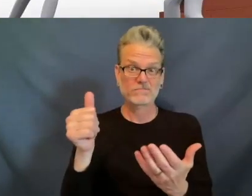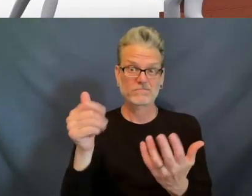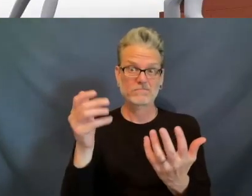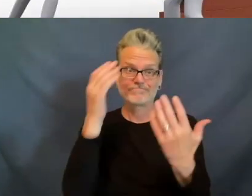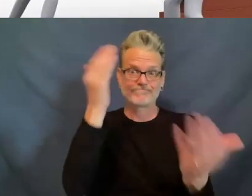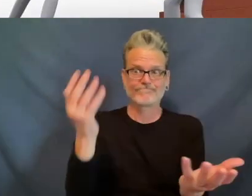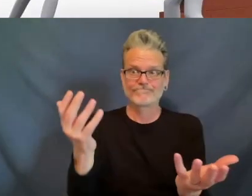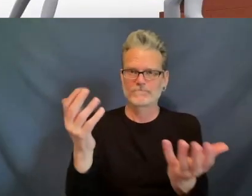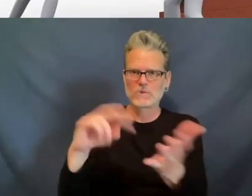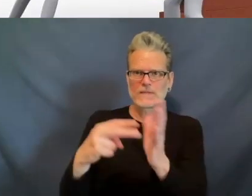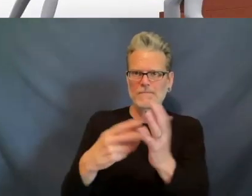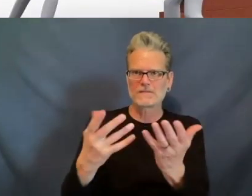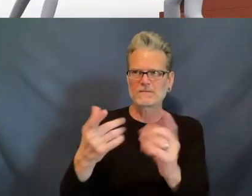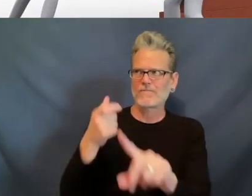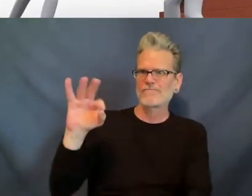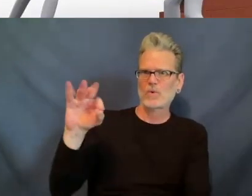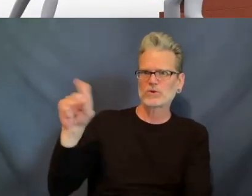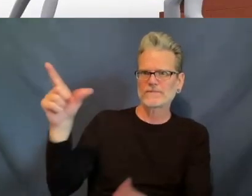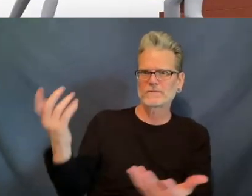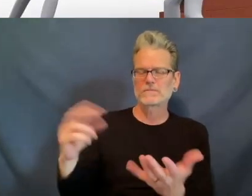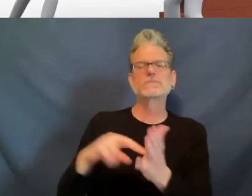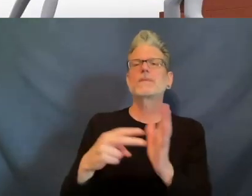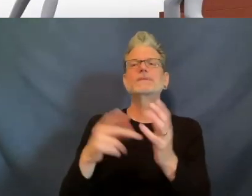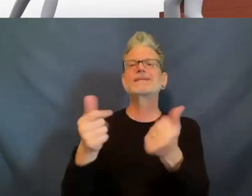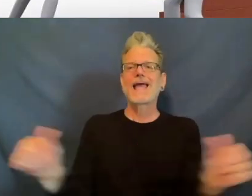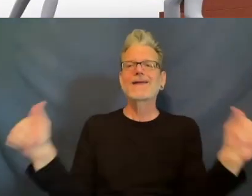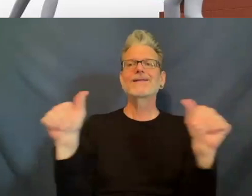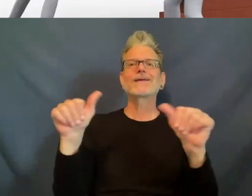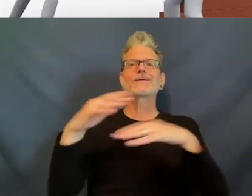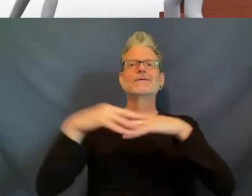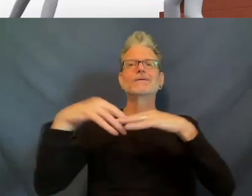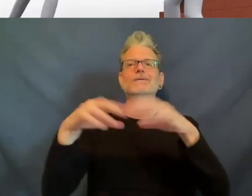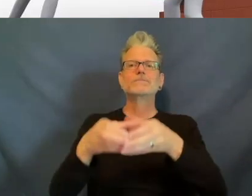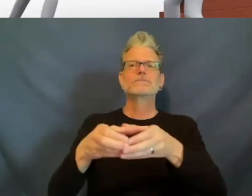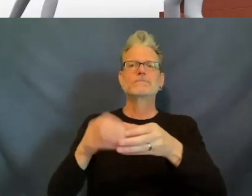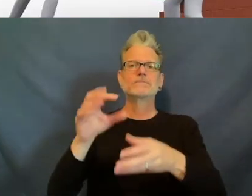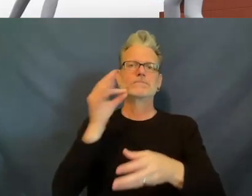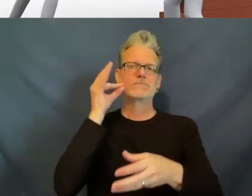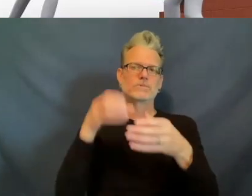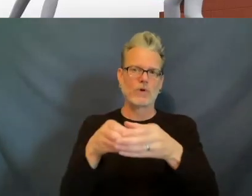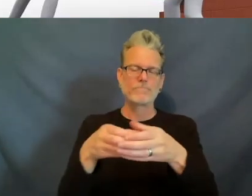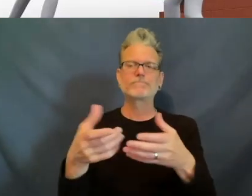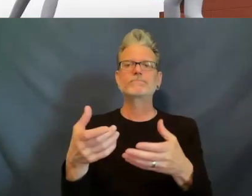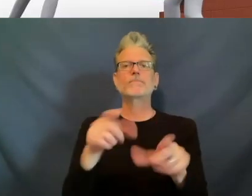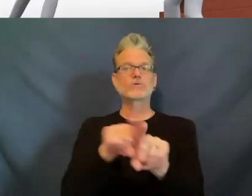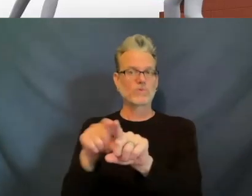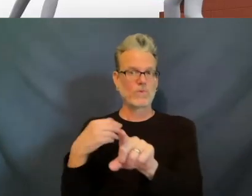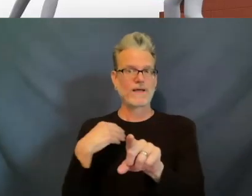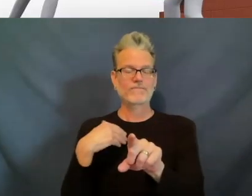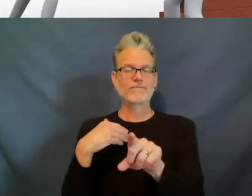So it's going to be, you know, any federally recognized tribe. And then here at the Forest Service, we also have our Office of